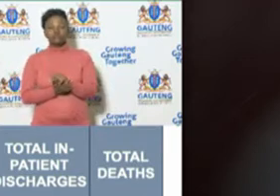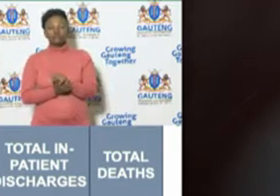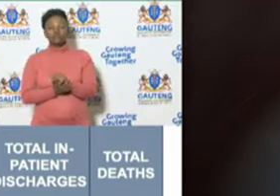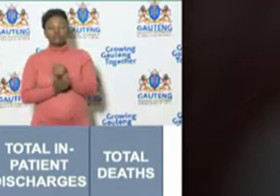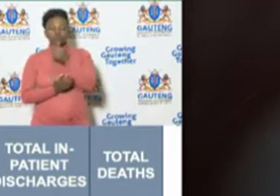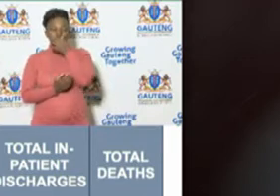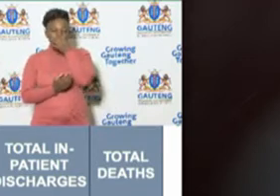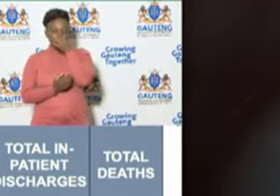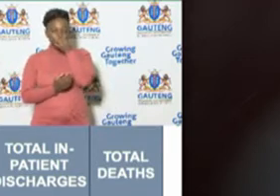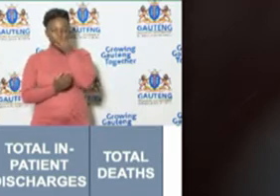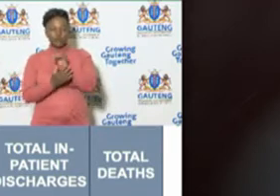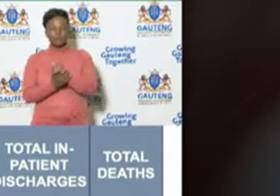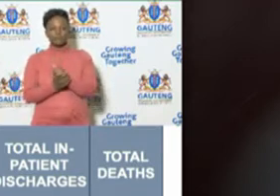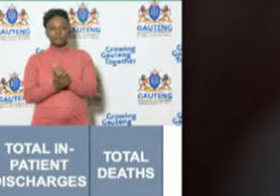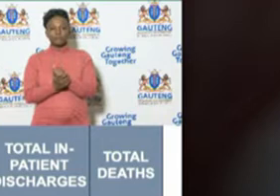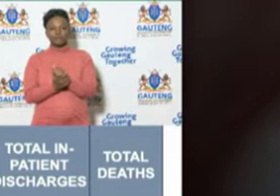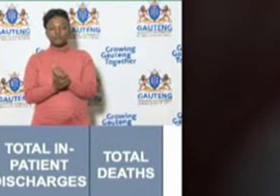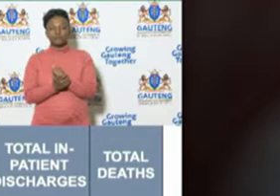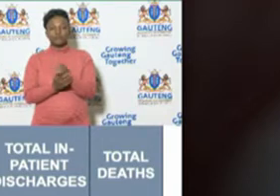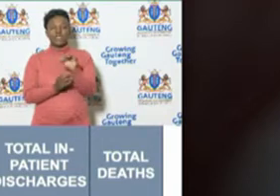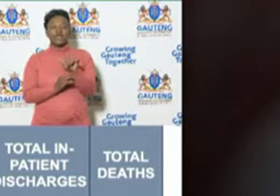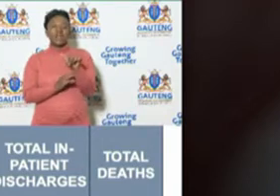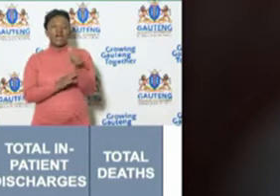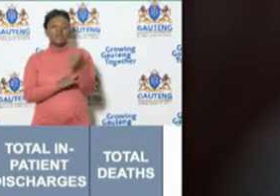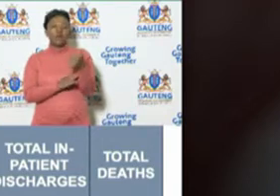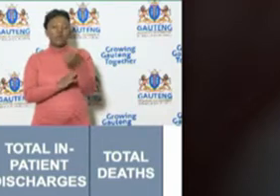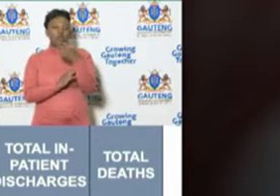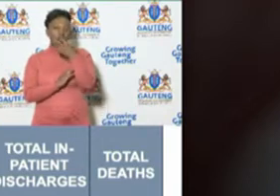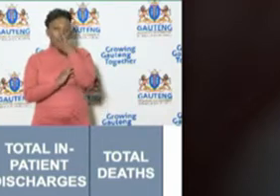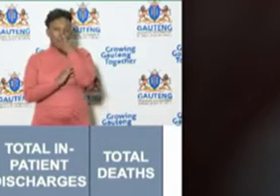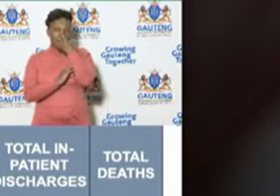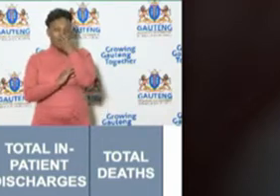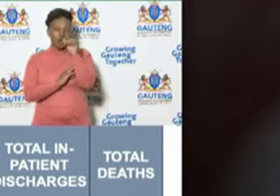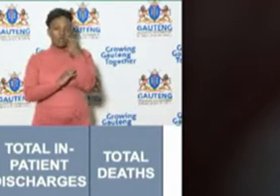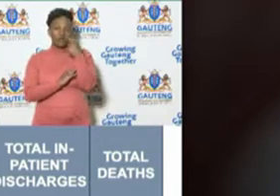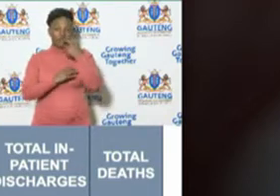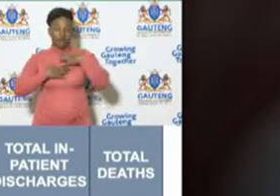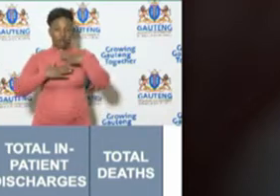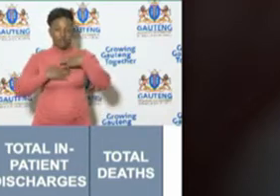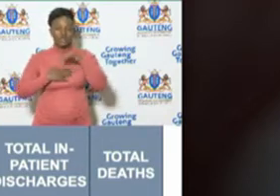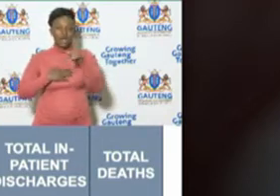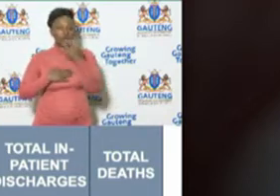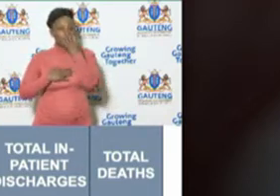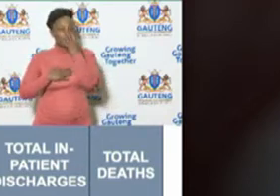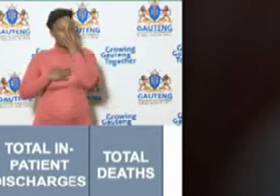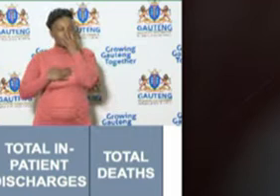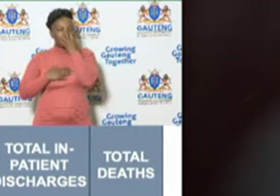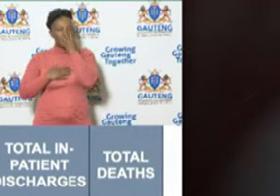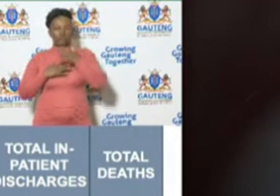are on oxygen, basically. We have a full breakdown there, including on room